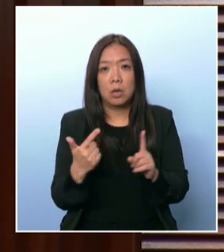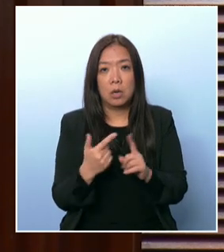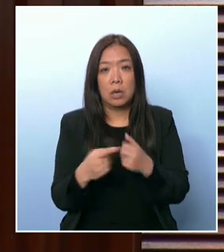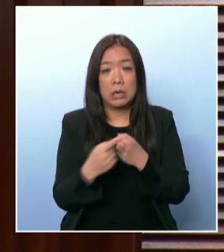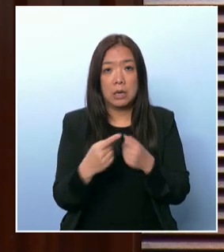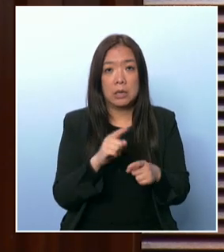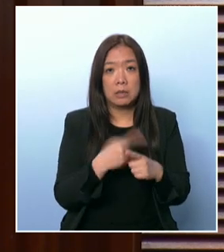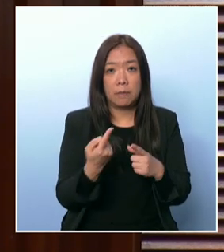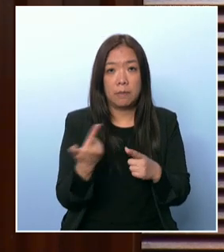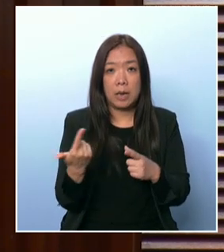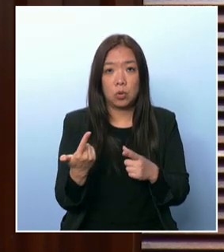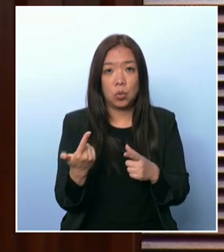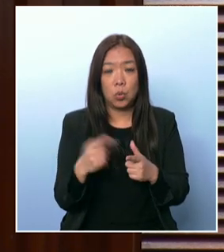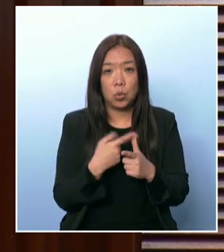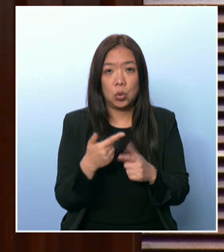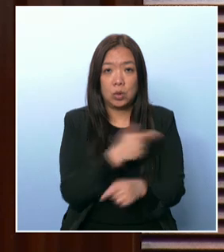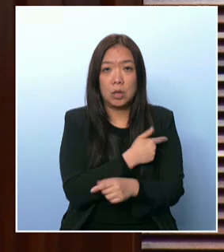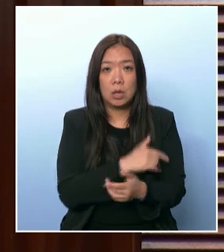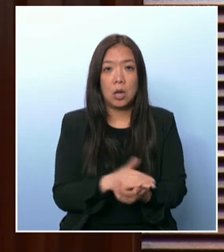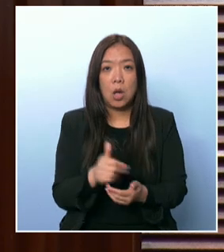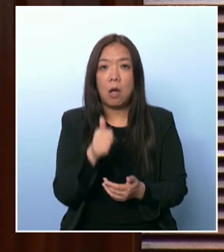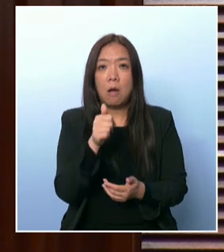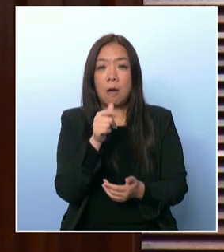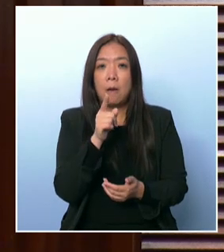However, several years ago, the